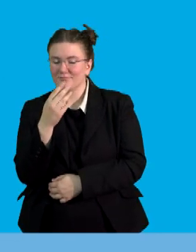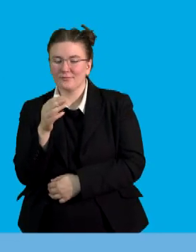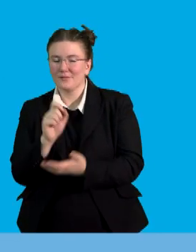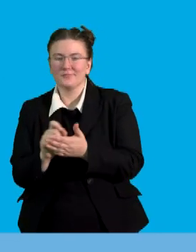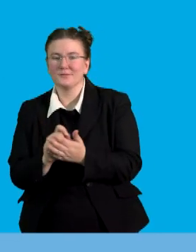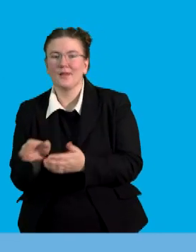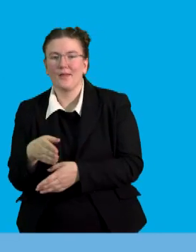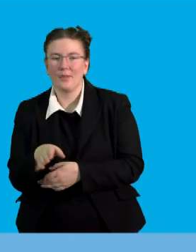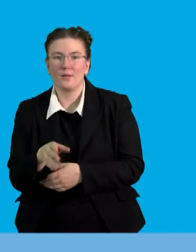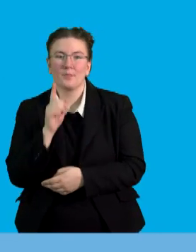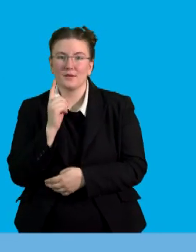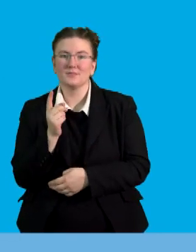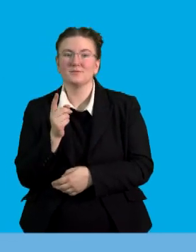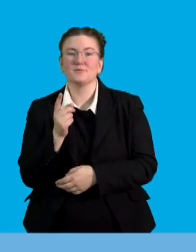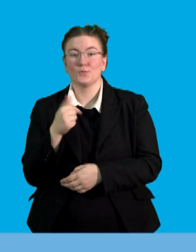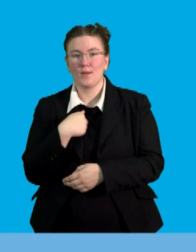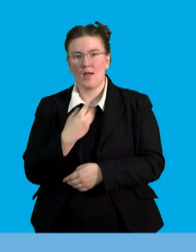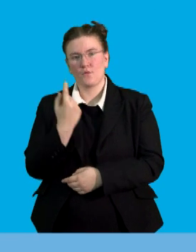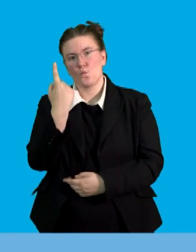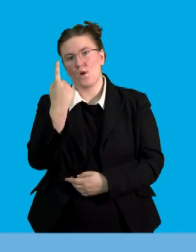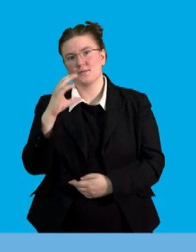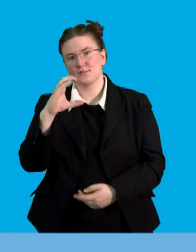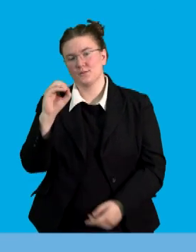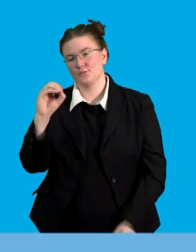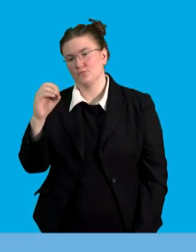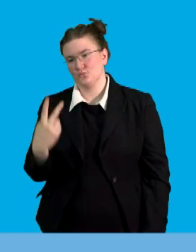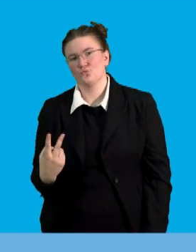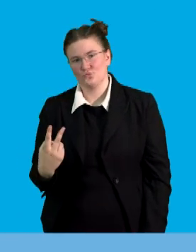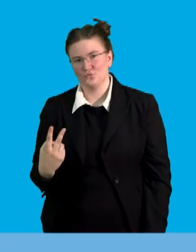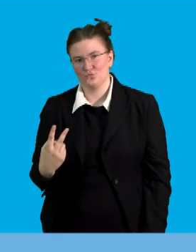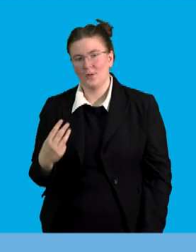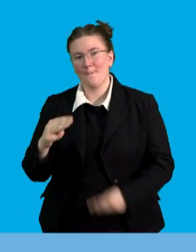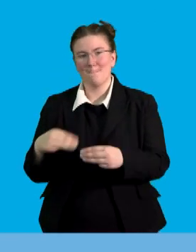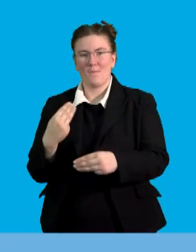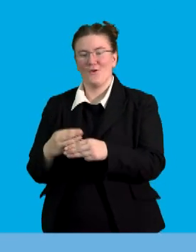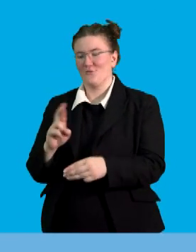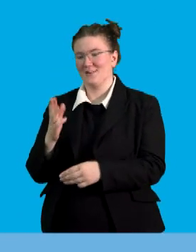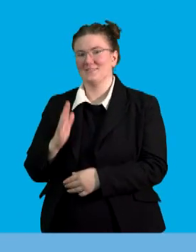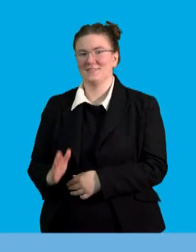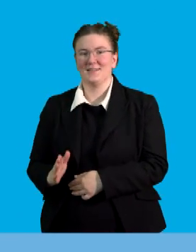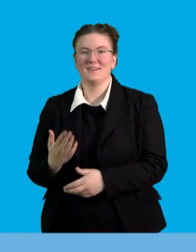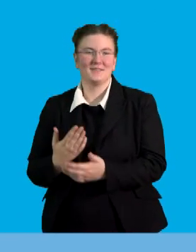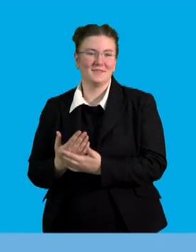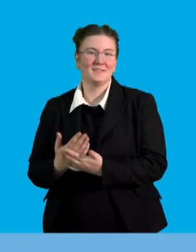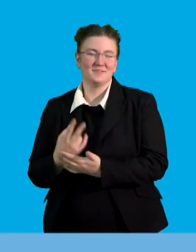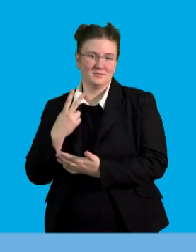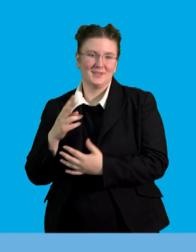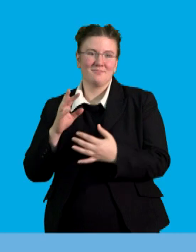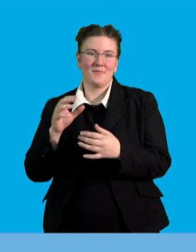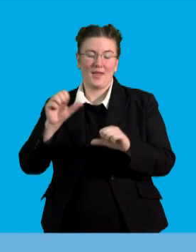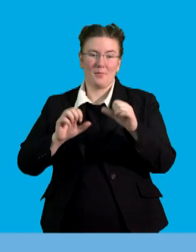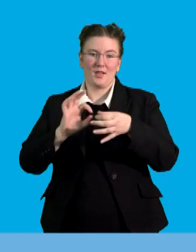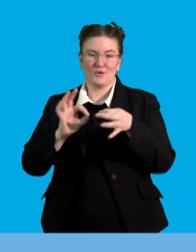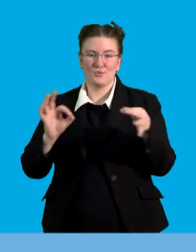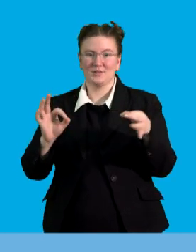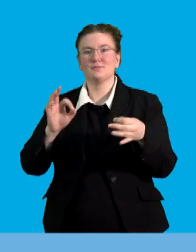we only have the 1 carbon dioxide molecule on the right-hand side. So that's how we can model our chemical equation.